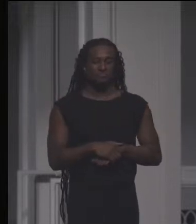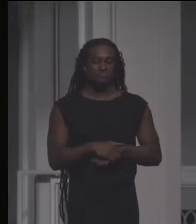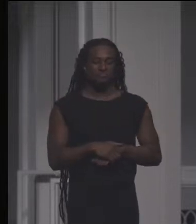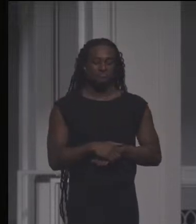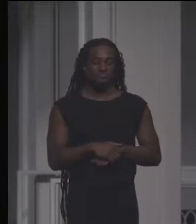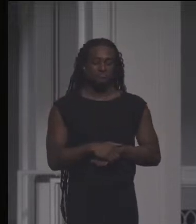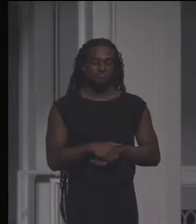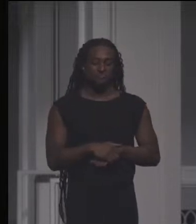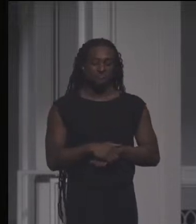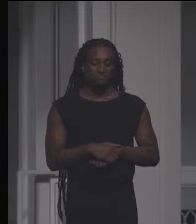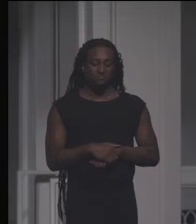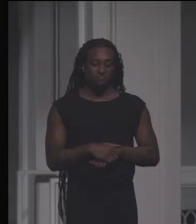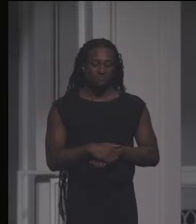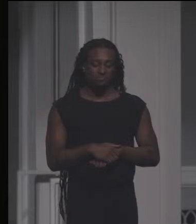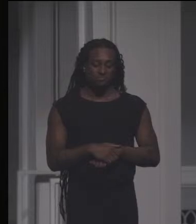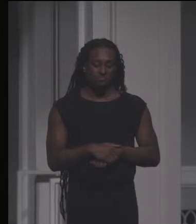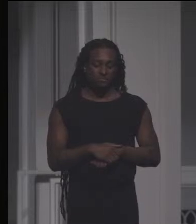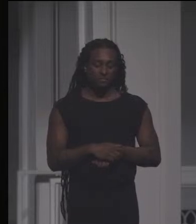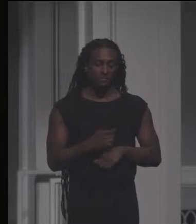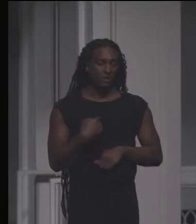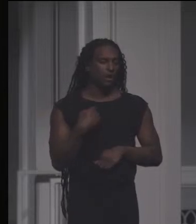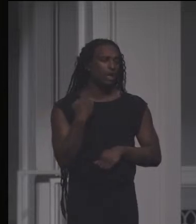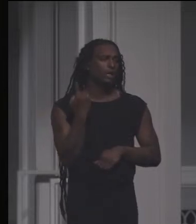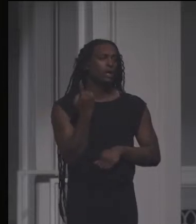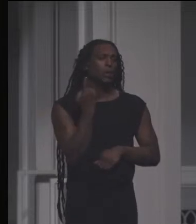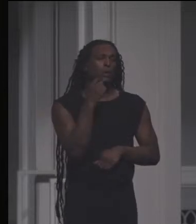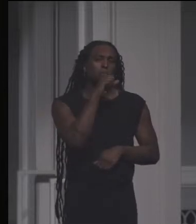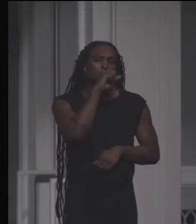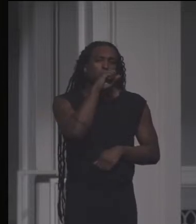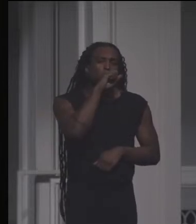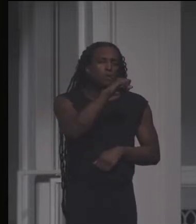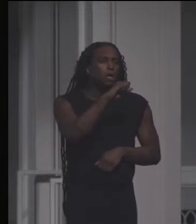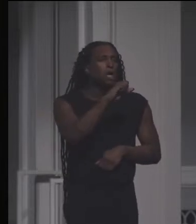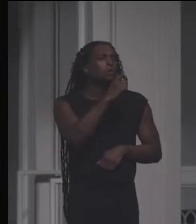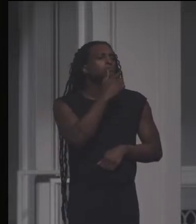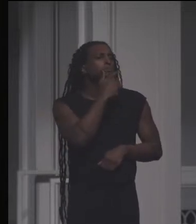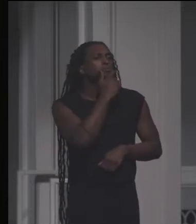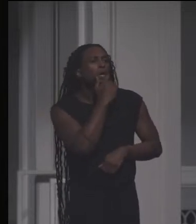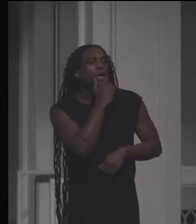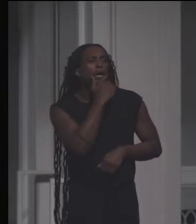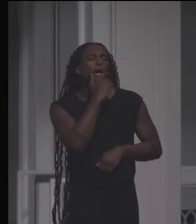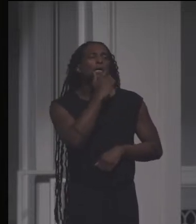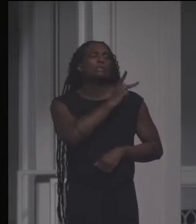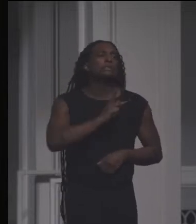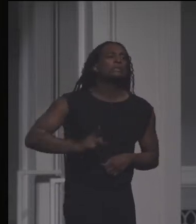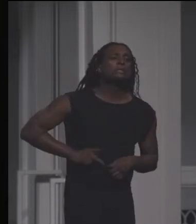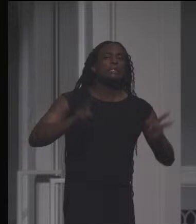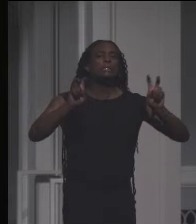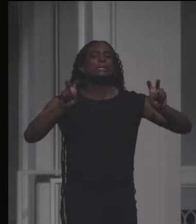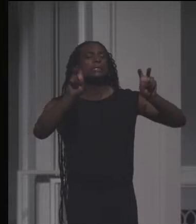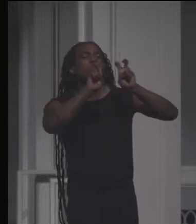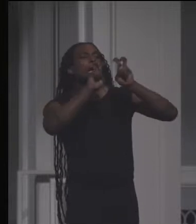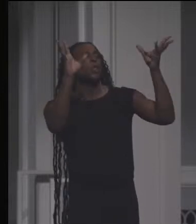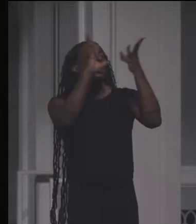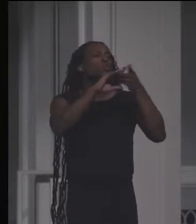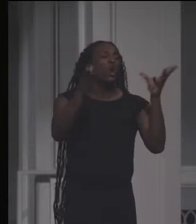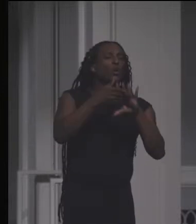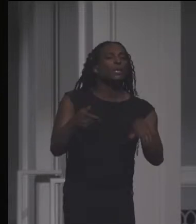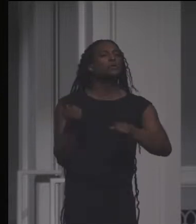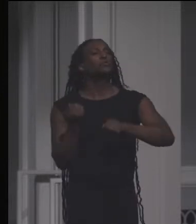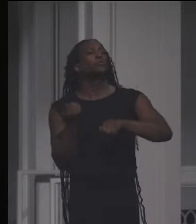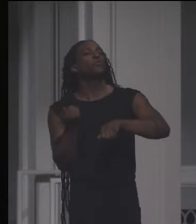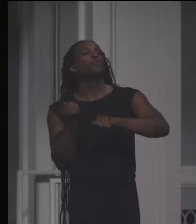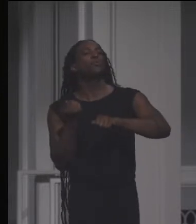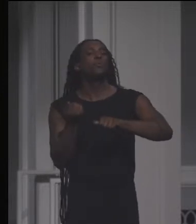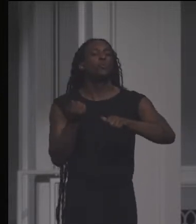I've actually always loved the matter of Britain, the stories of Arthur and Camelot, especially found in novels like those